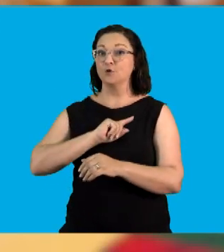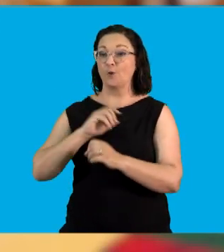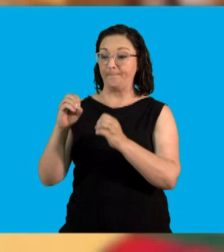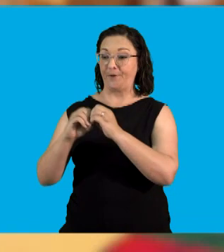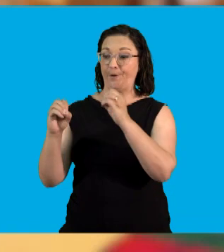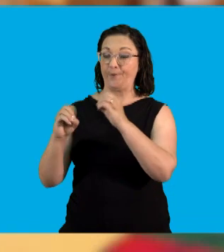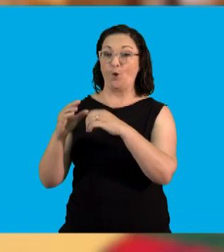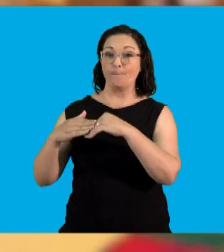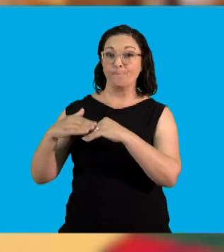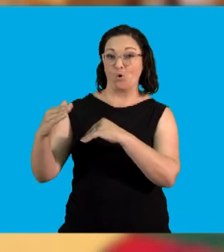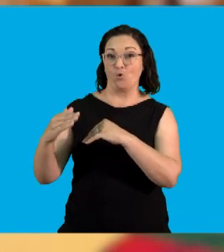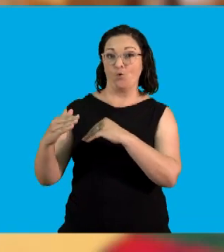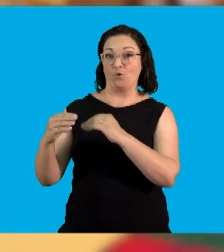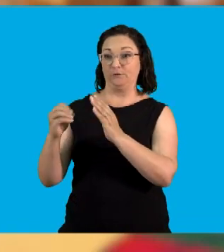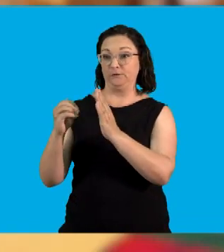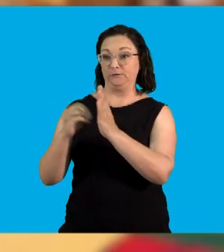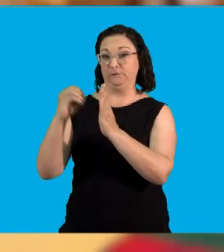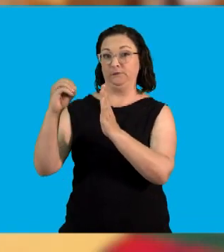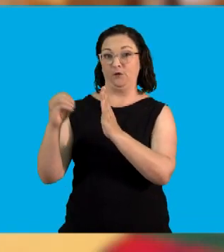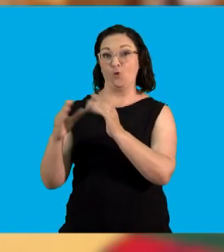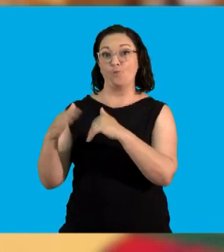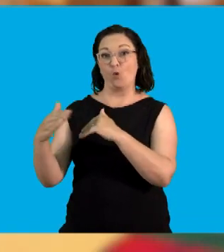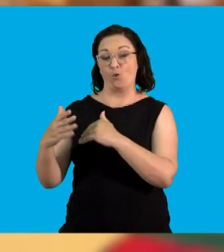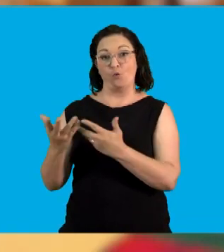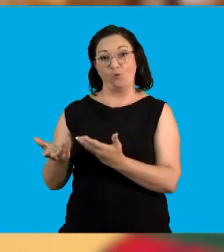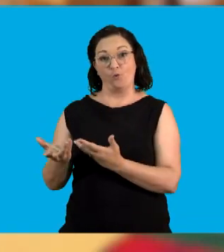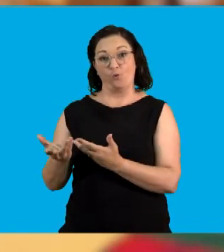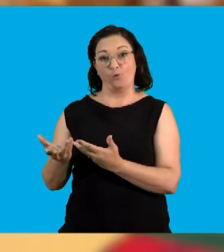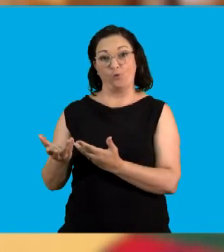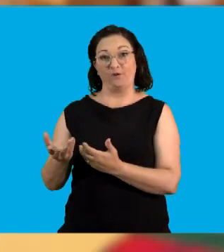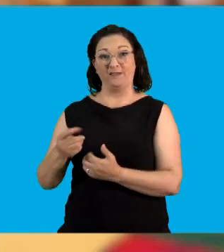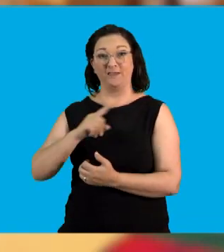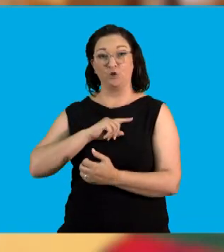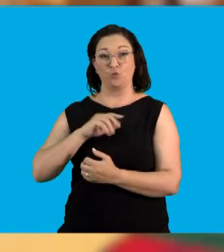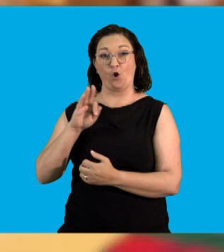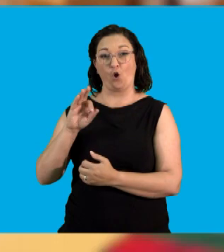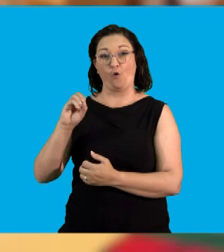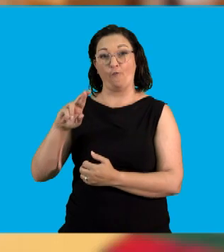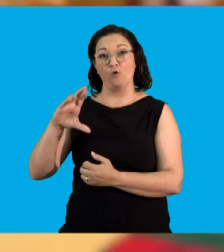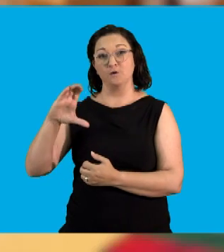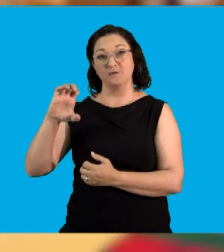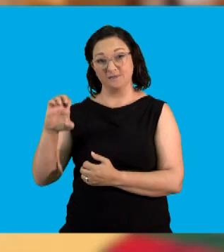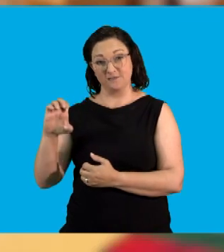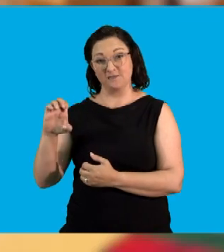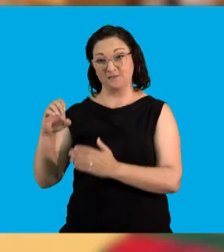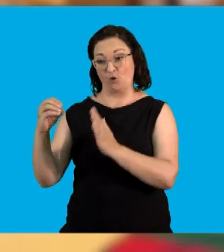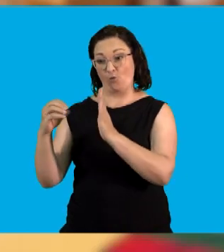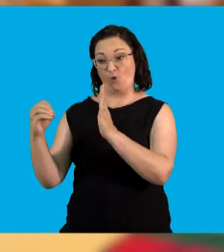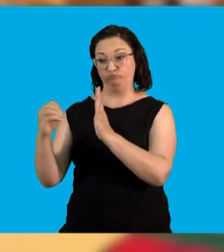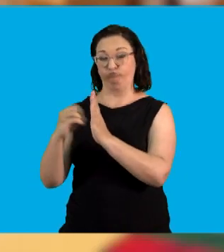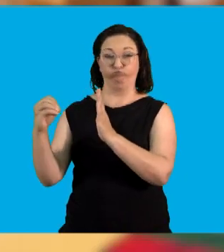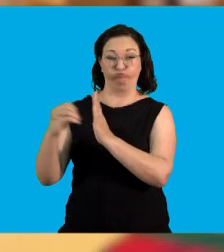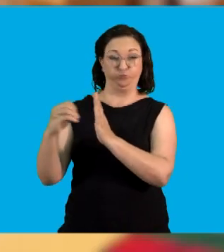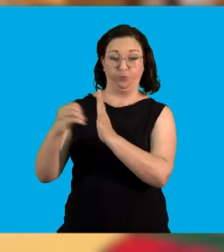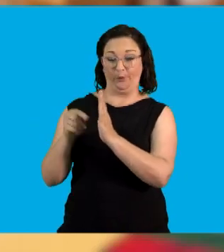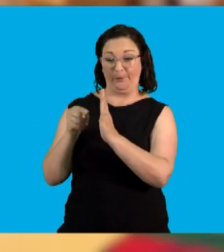to increase between the particles and the wall. And then the force that is going to be exerted by the particles onto the